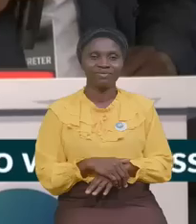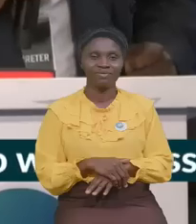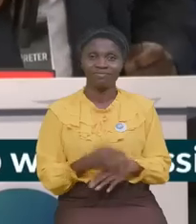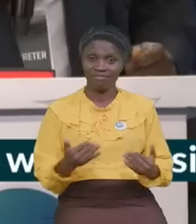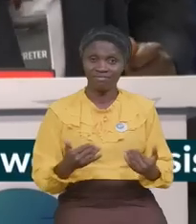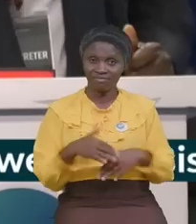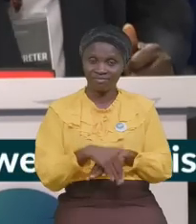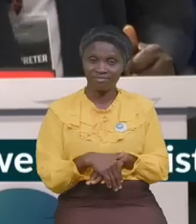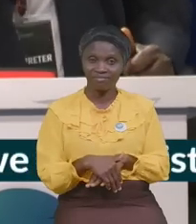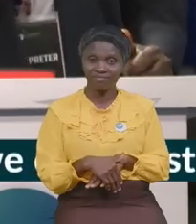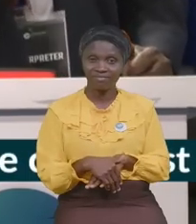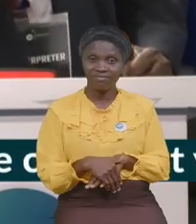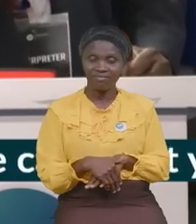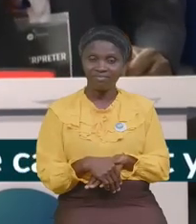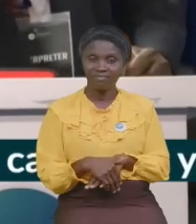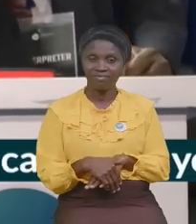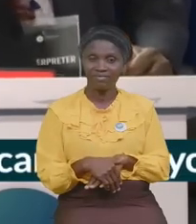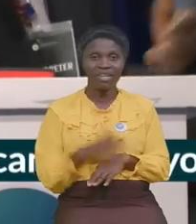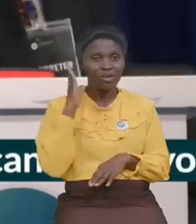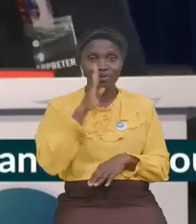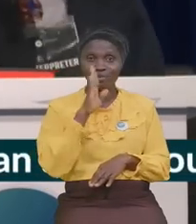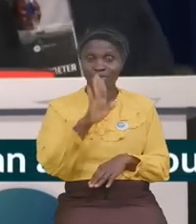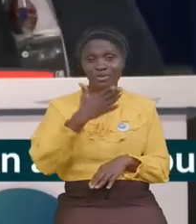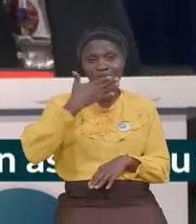Tonight will be your best night.